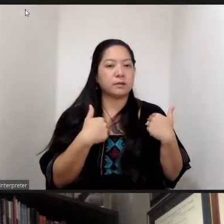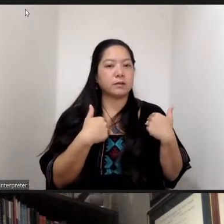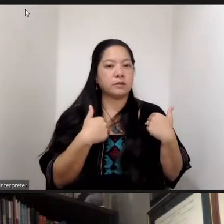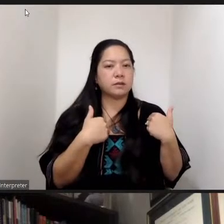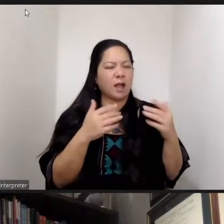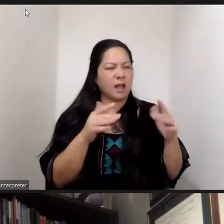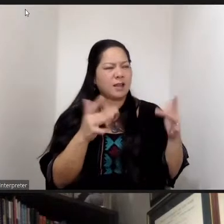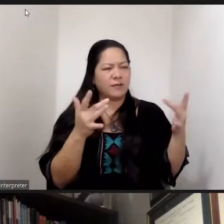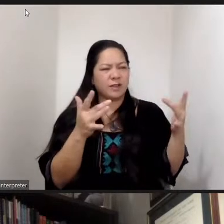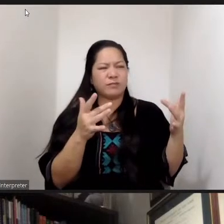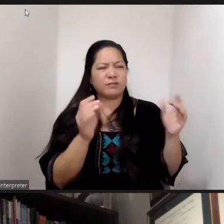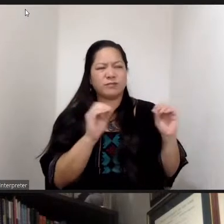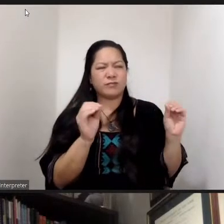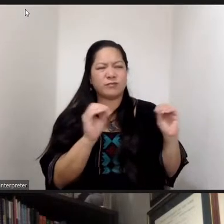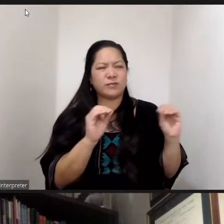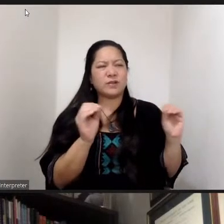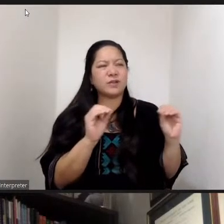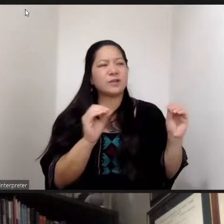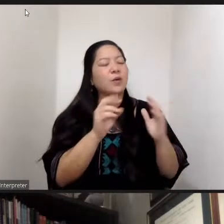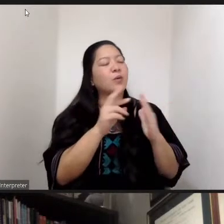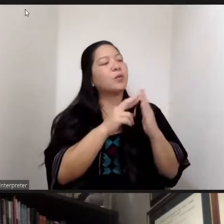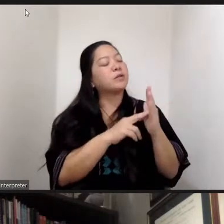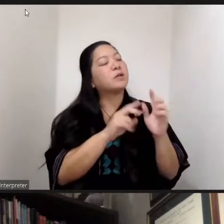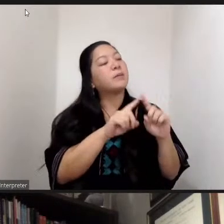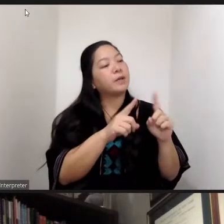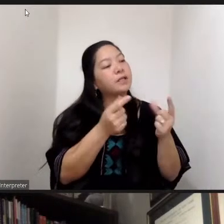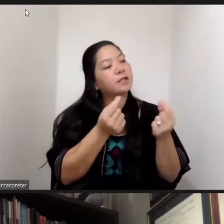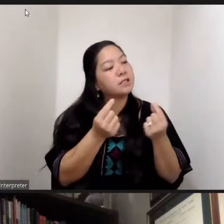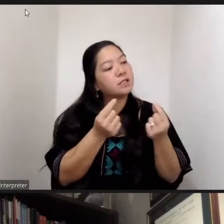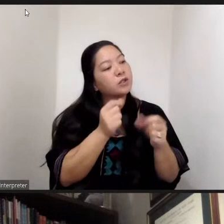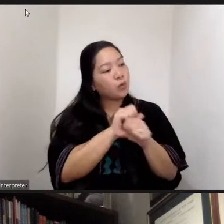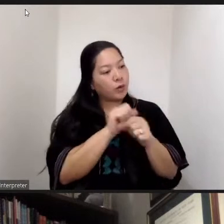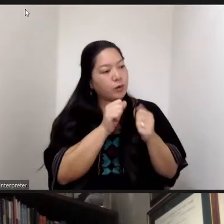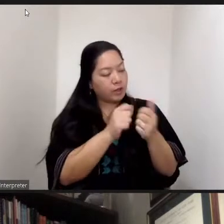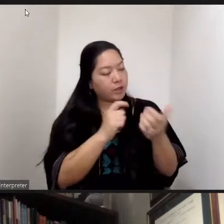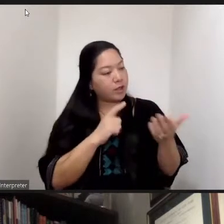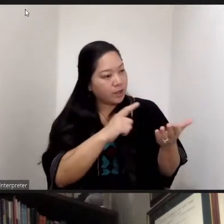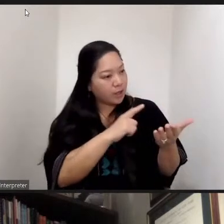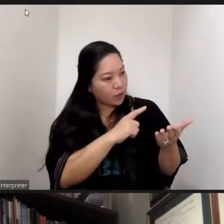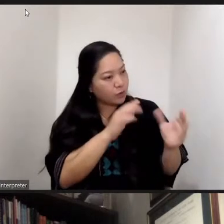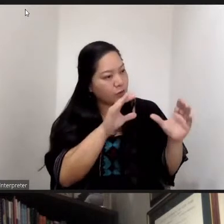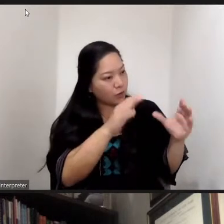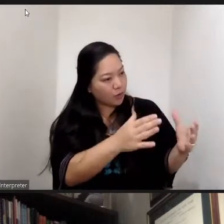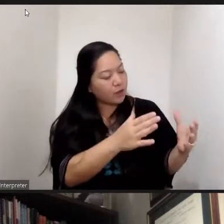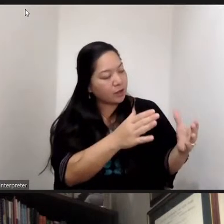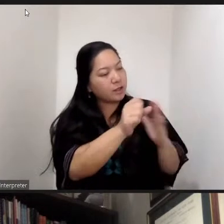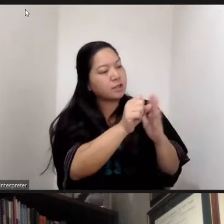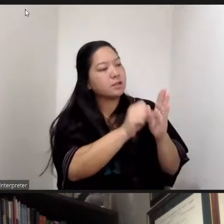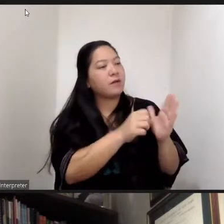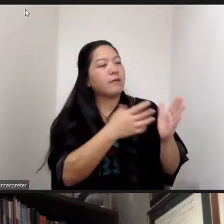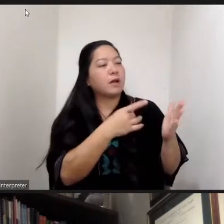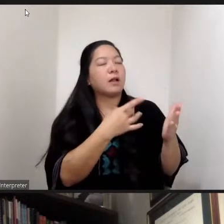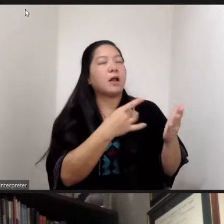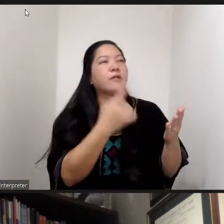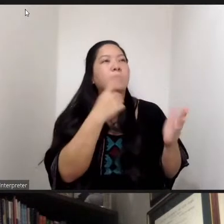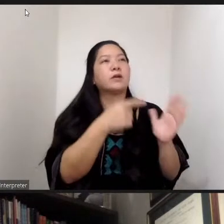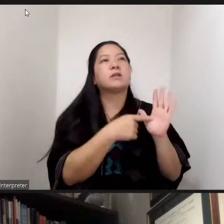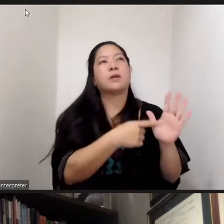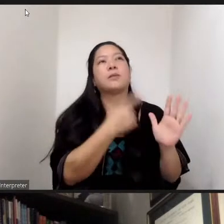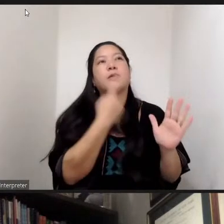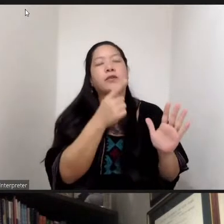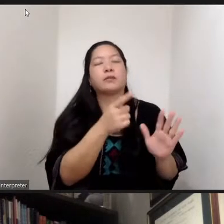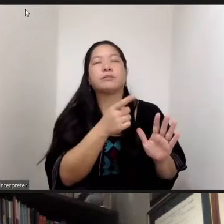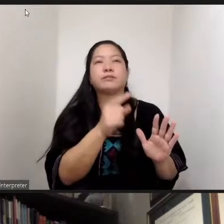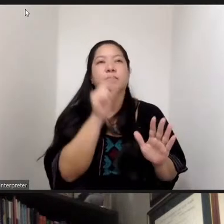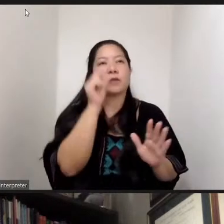but they did work with their legislature to put in some of the policies permanently. Like, for example, for me,